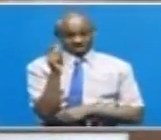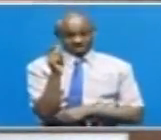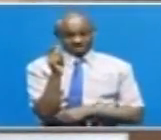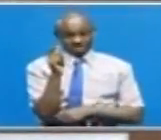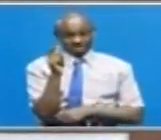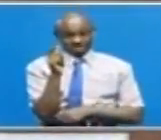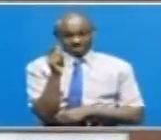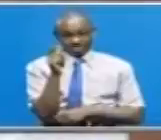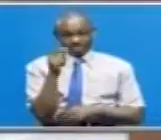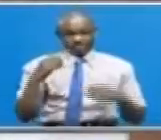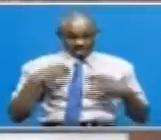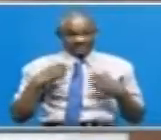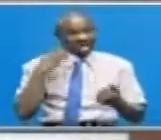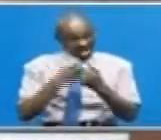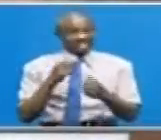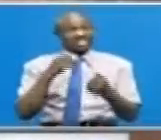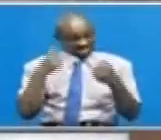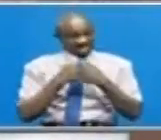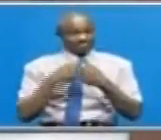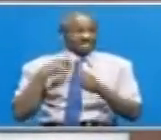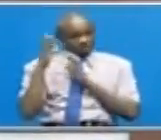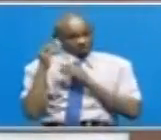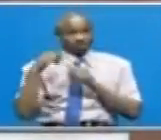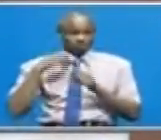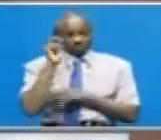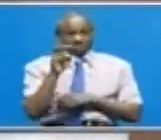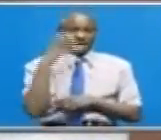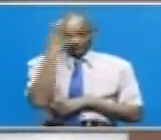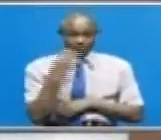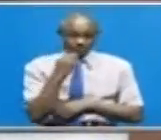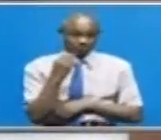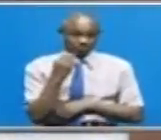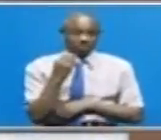there is a hard game. I hope to see a beautiful game.